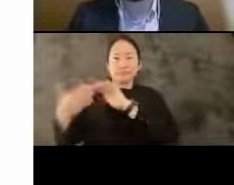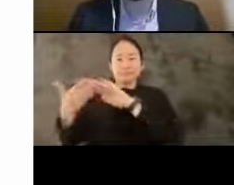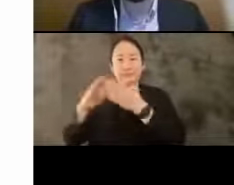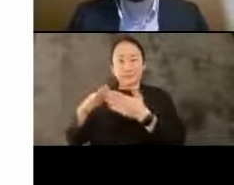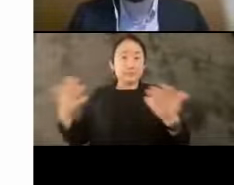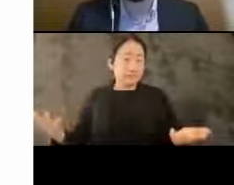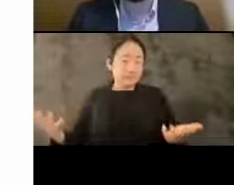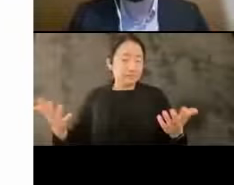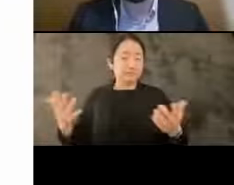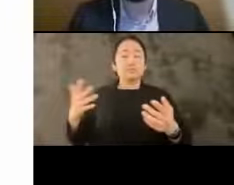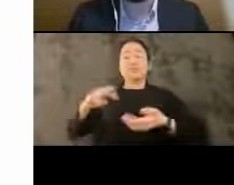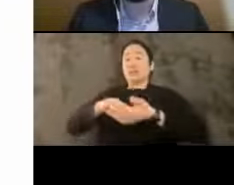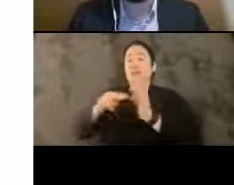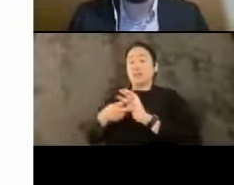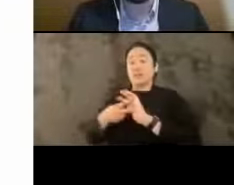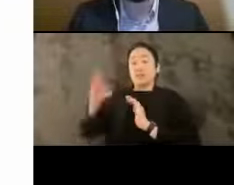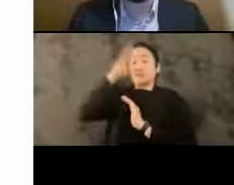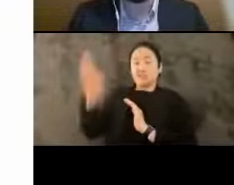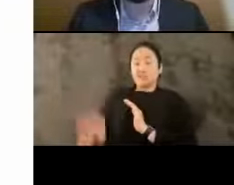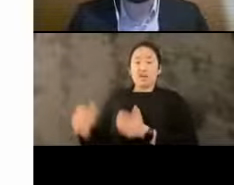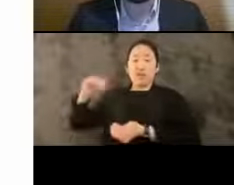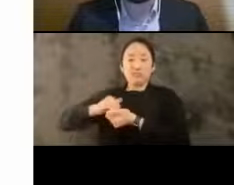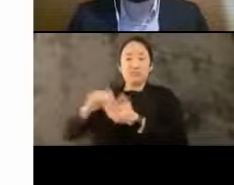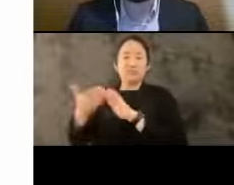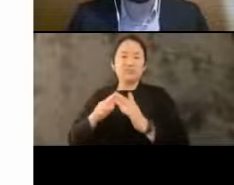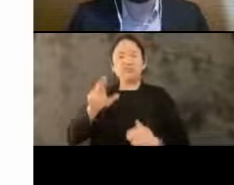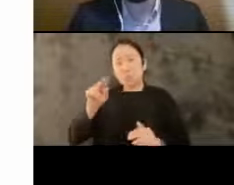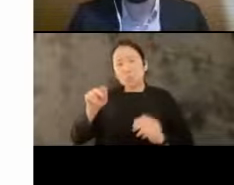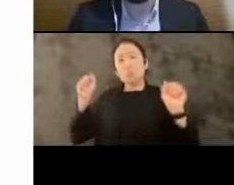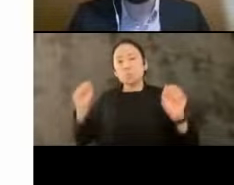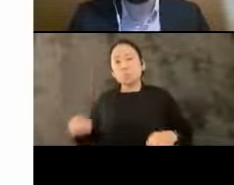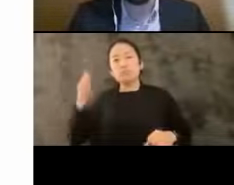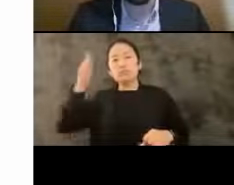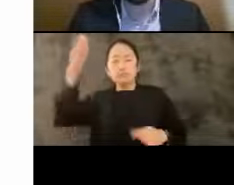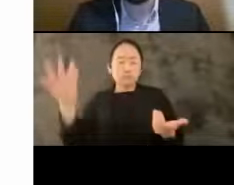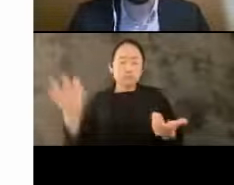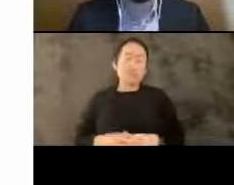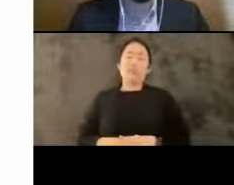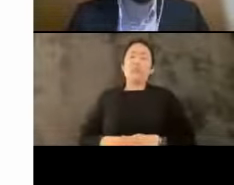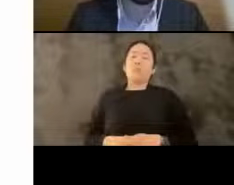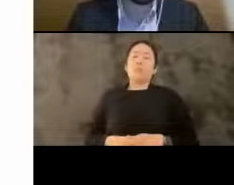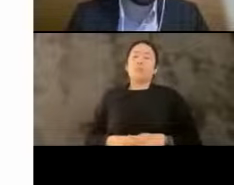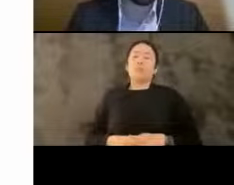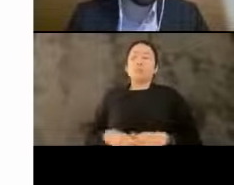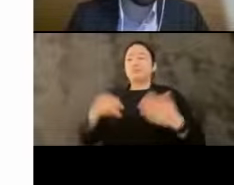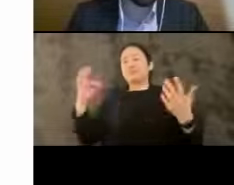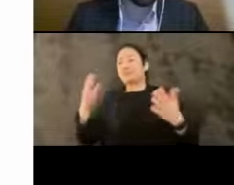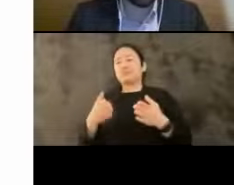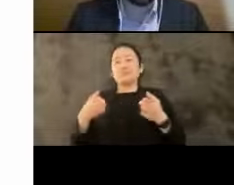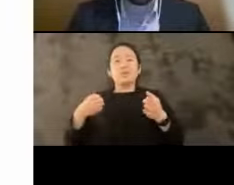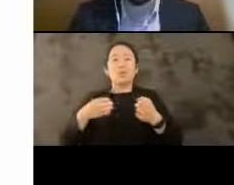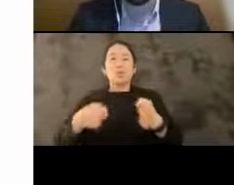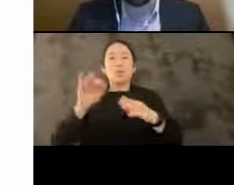But that doesn't mean that the county and the city couldn't coordinate further. When it comes to, if there's a road